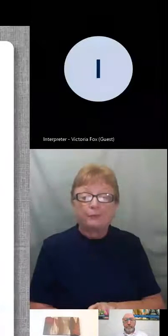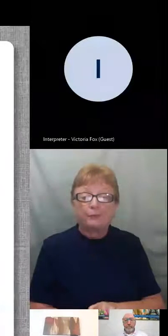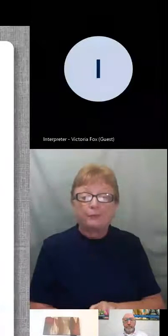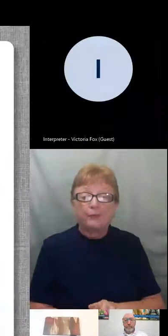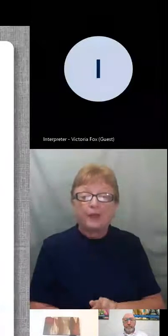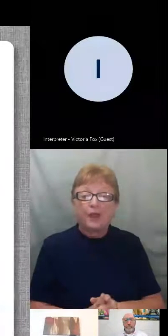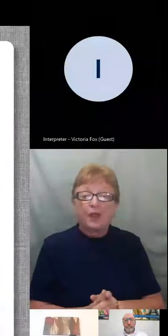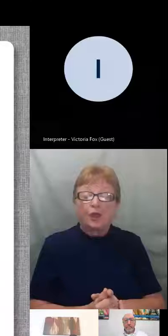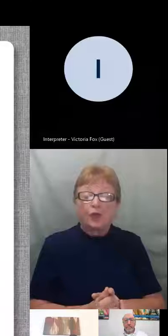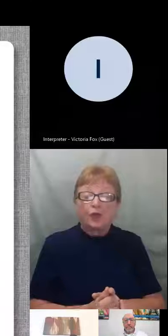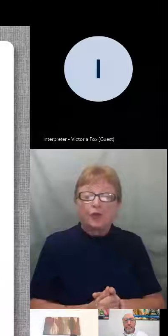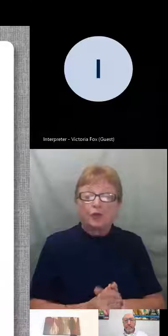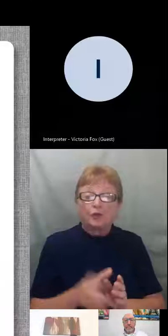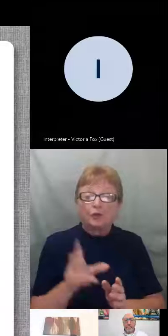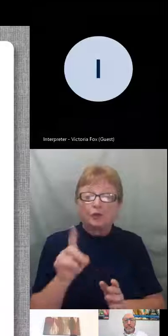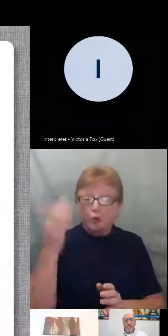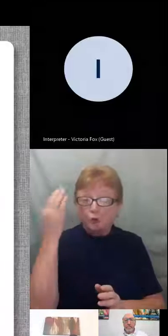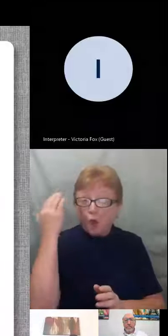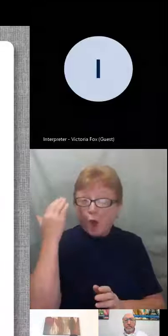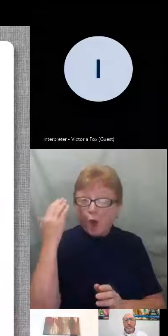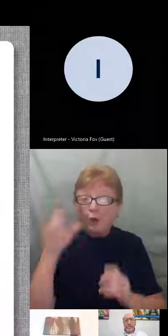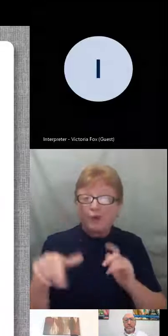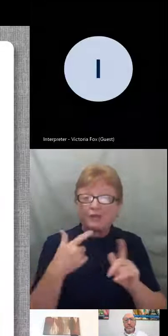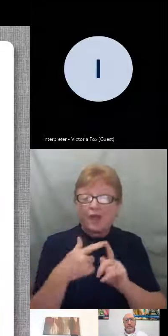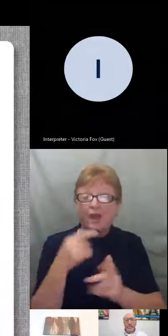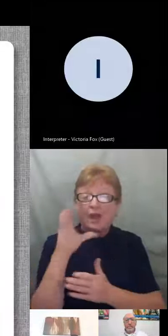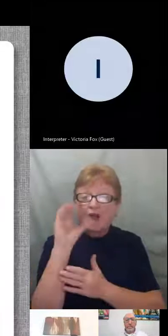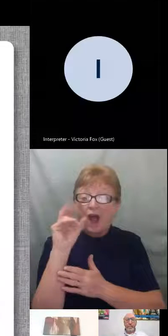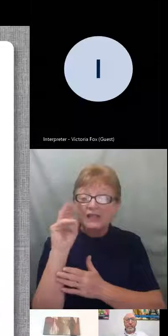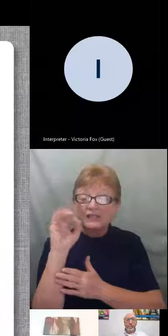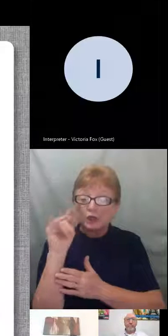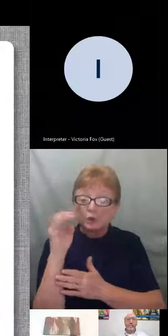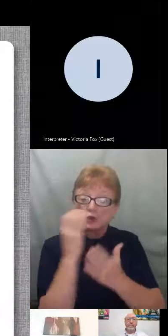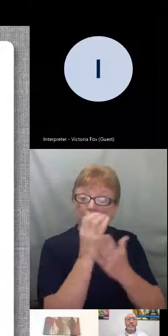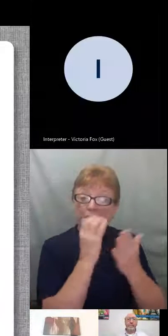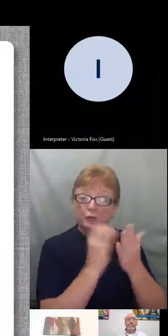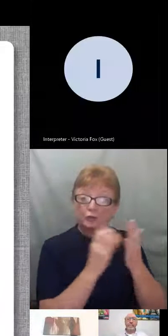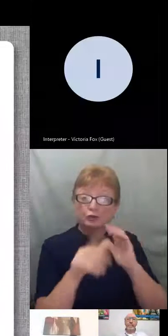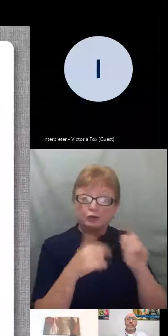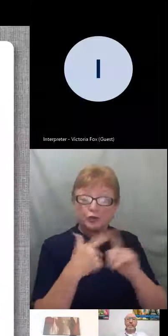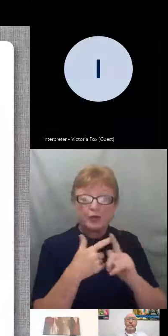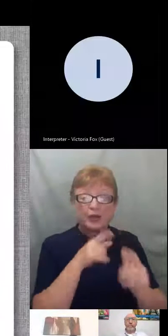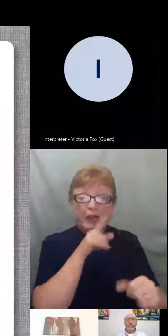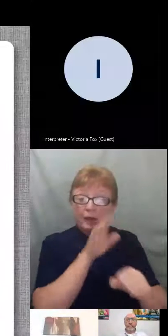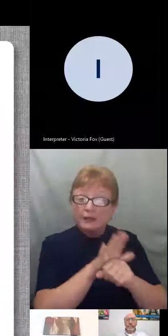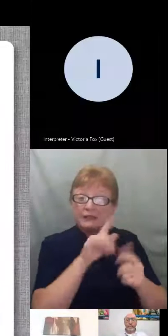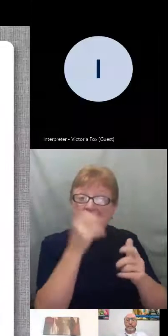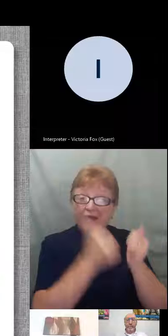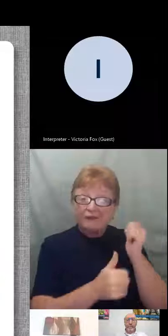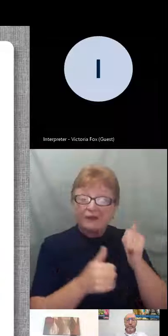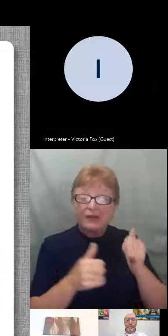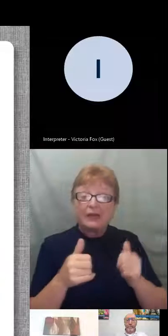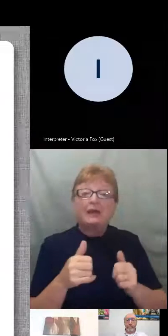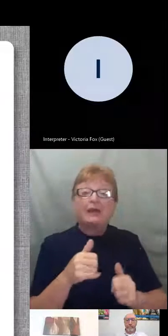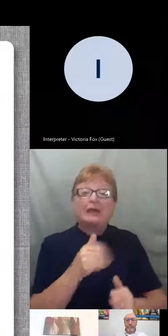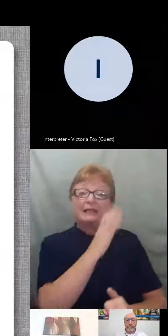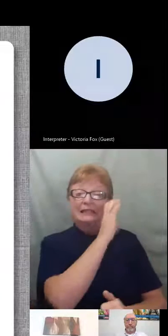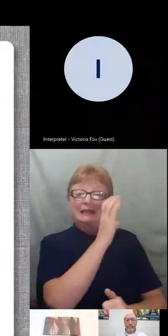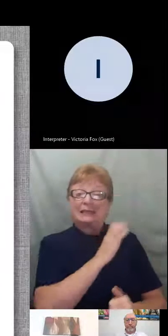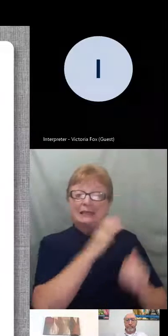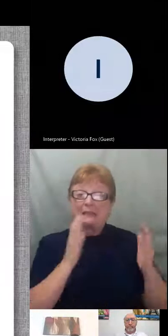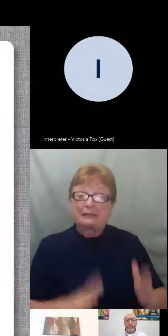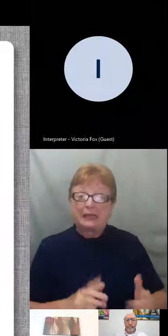The United States Constitution guarantees every citizen aged 18 or older the right to vote.